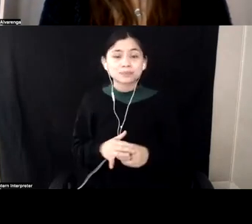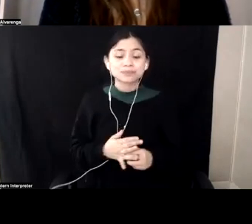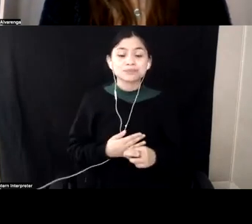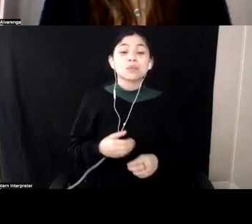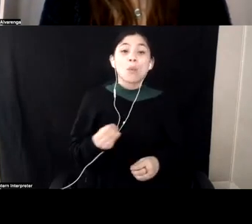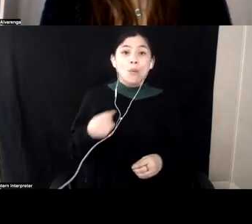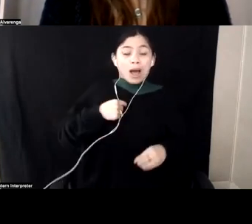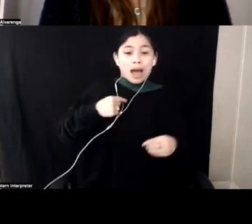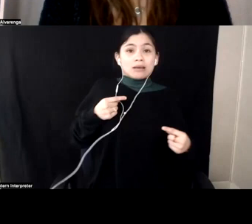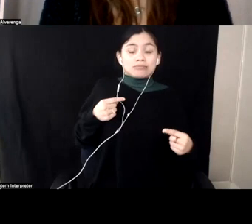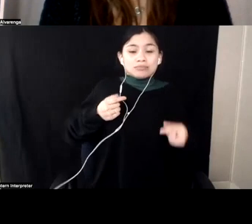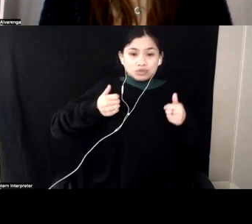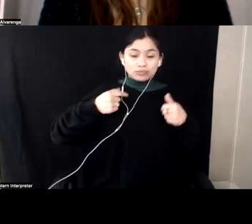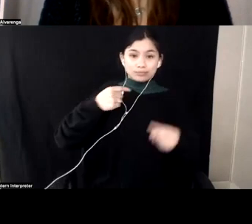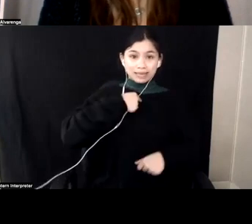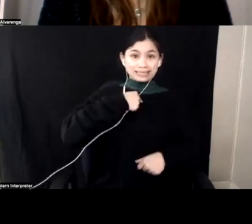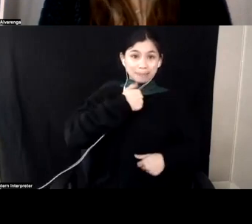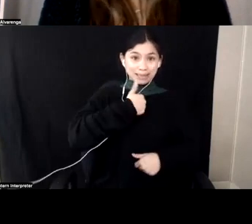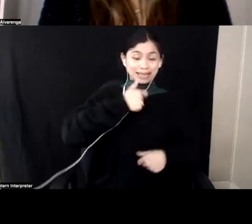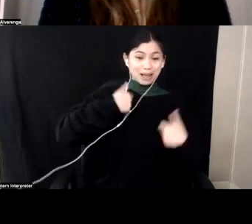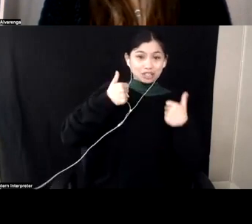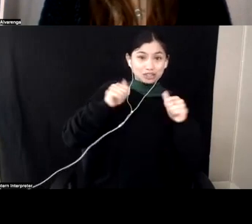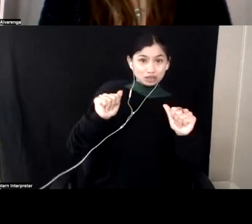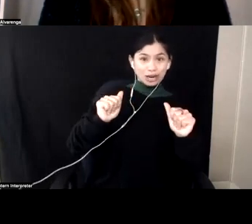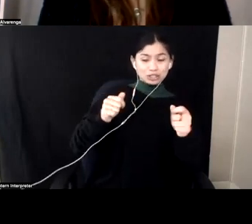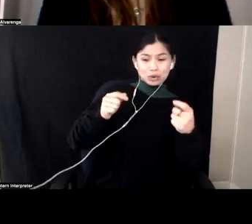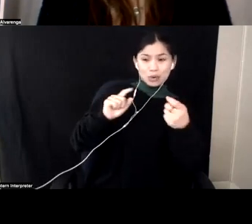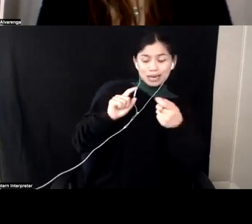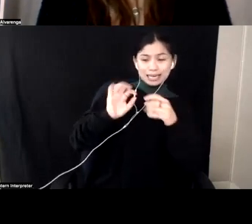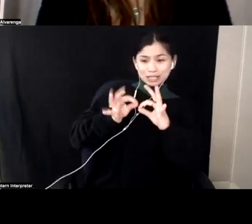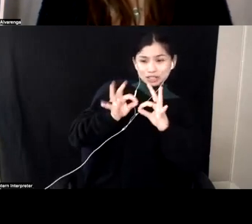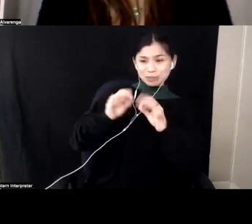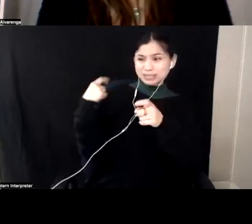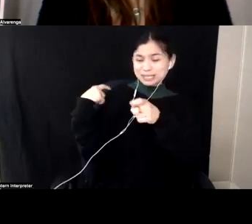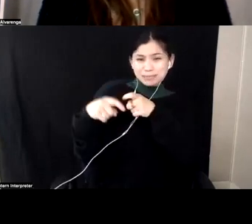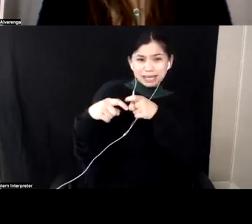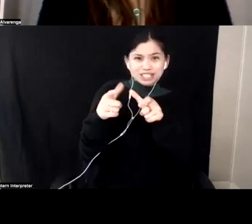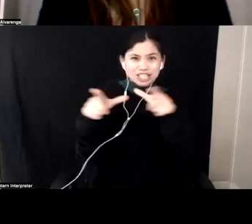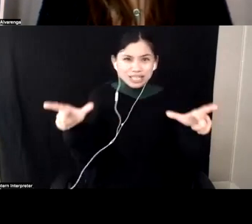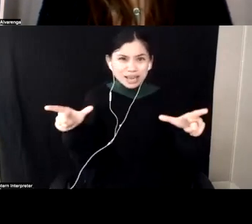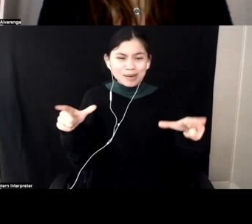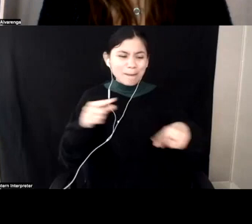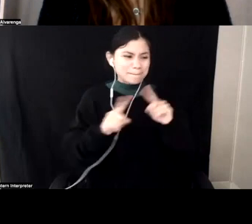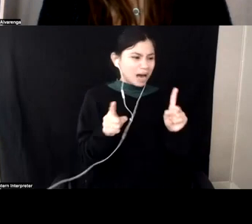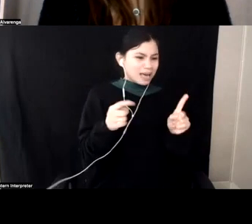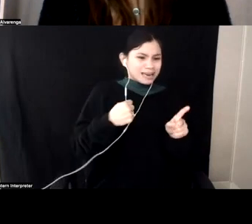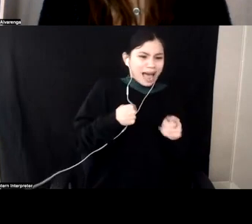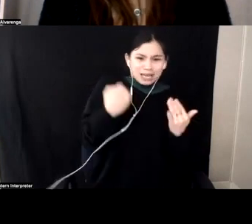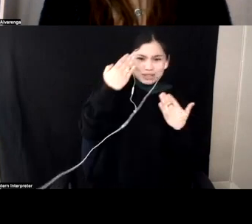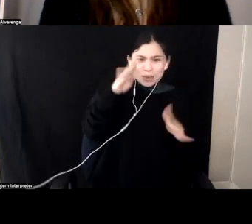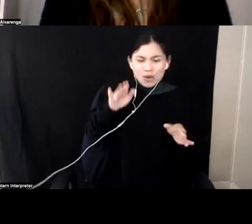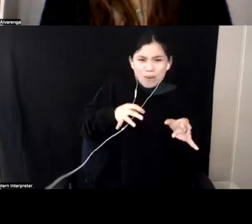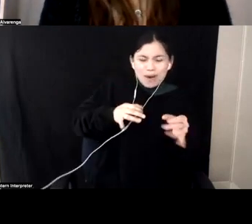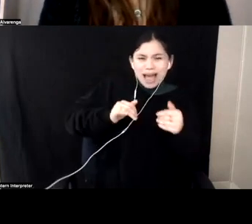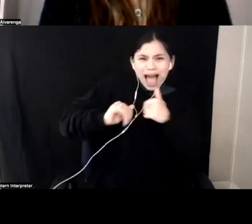interpret for my daughter, Spanish terms. I didn't know how to explain